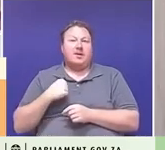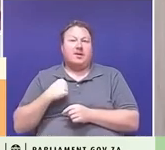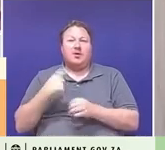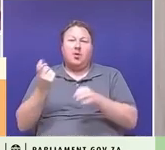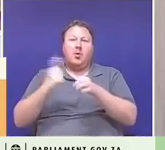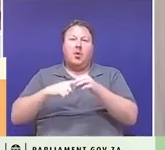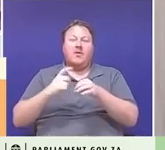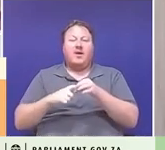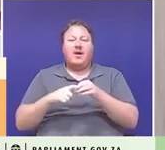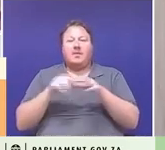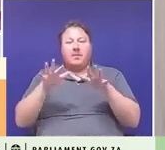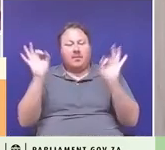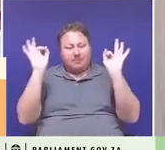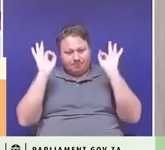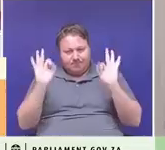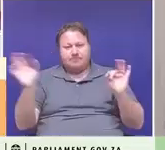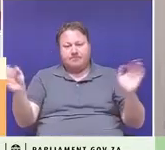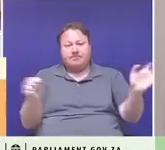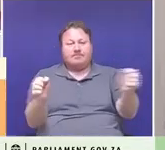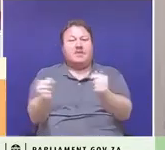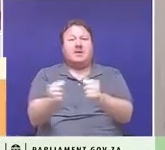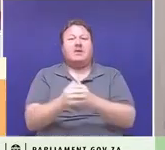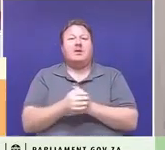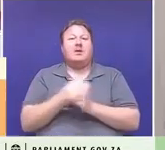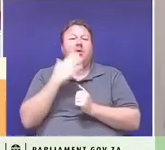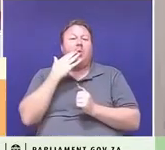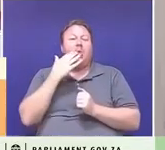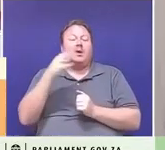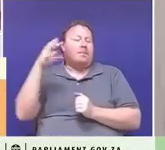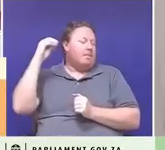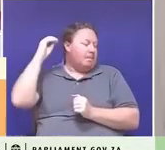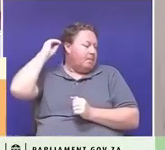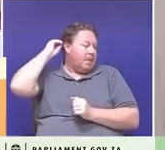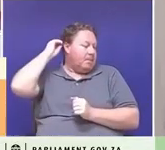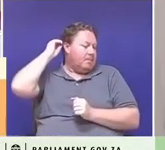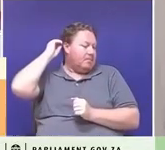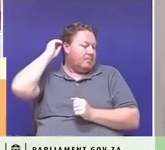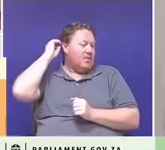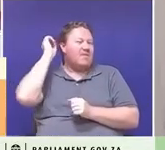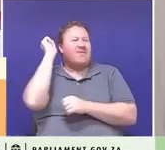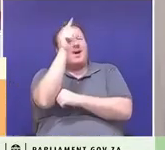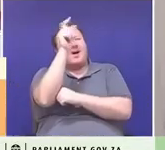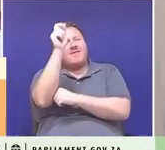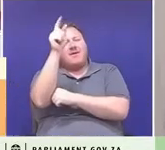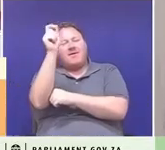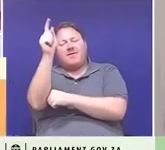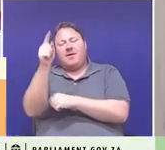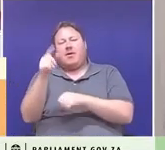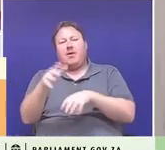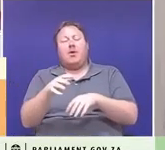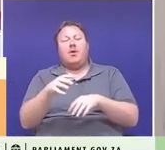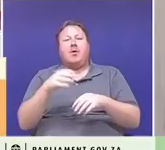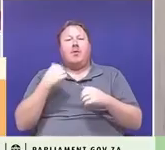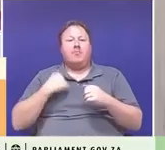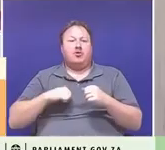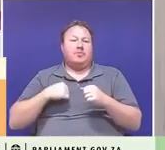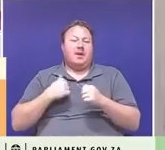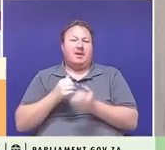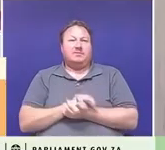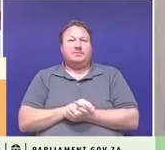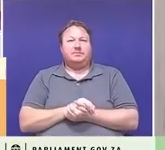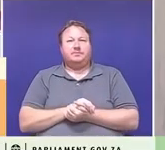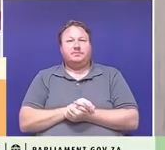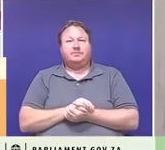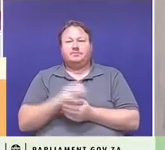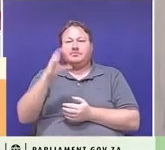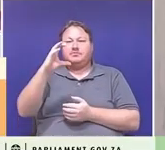suitably qualified people, especially when you take into account the deep rural municipalities where